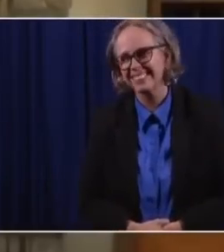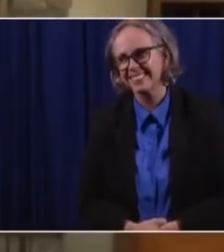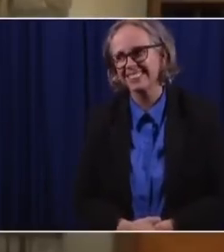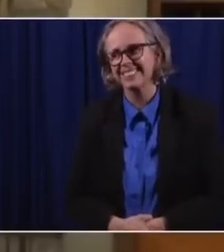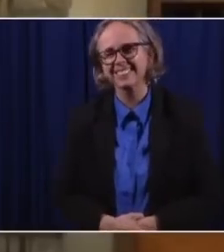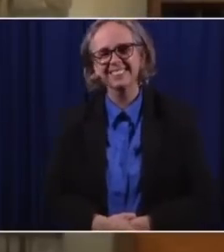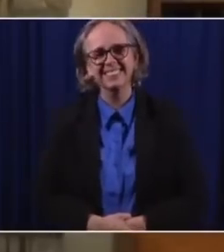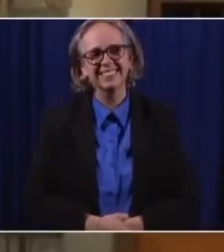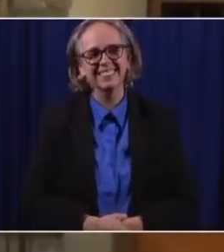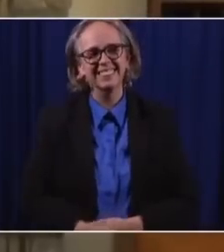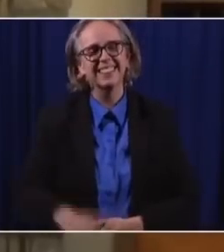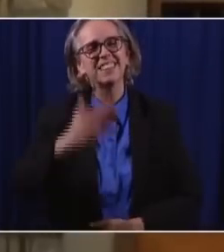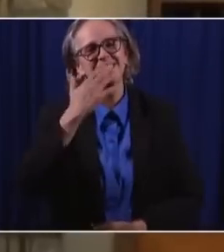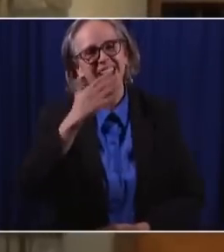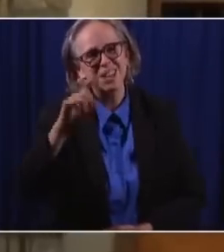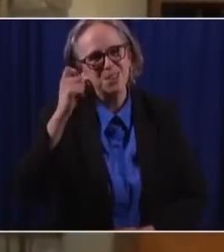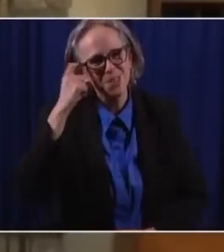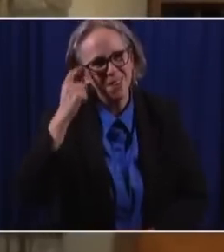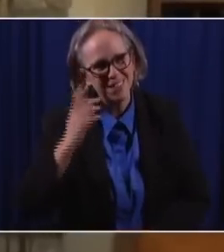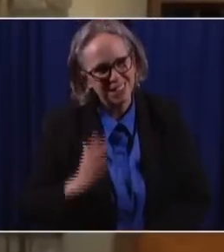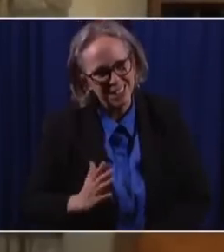Thanks, Governor. Great to.